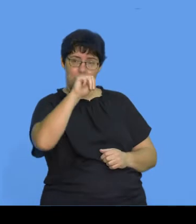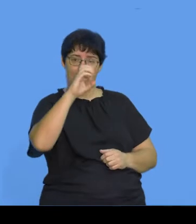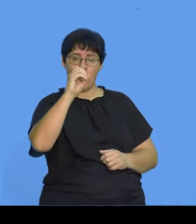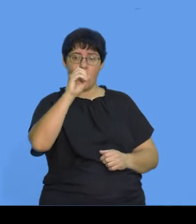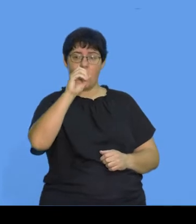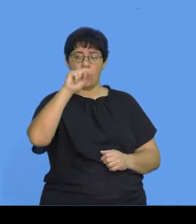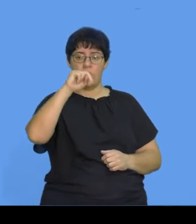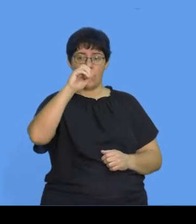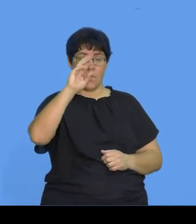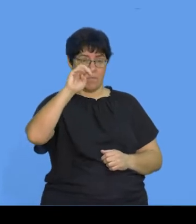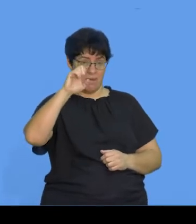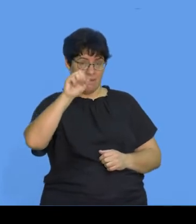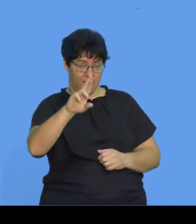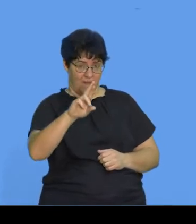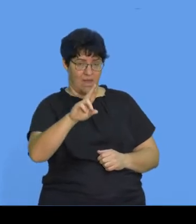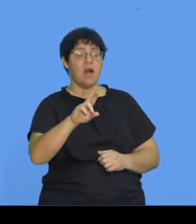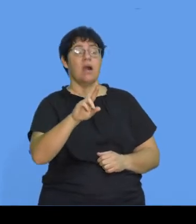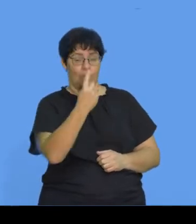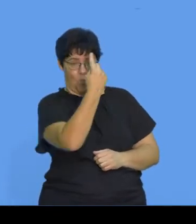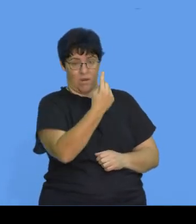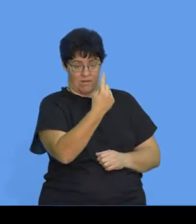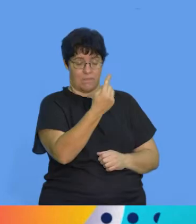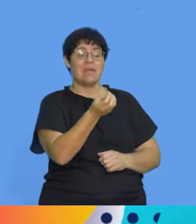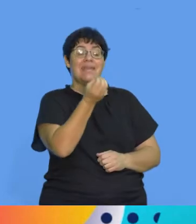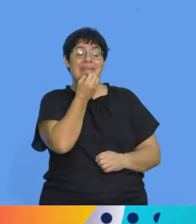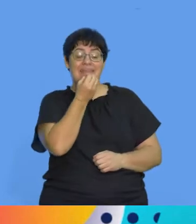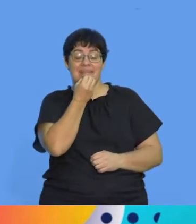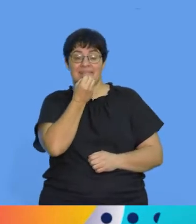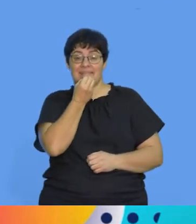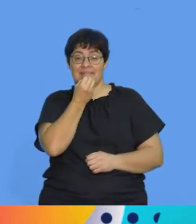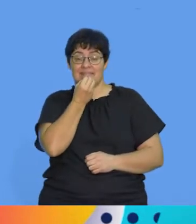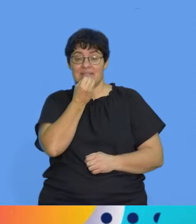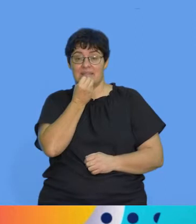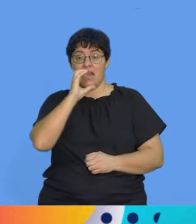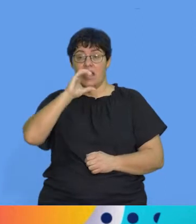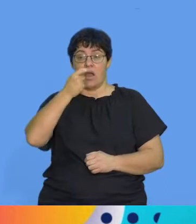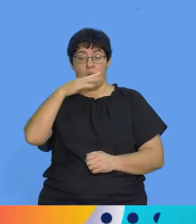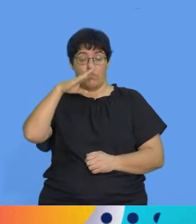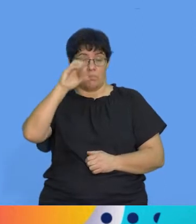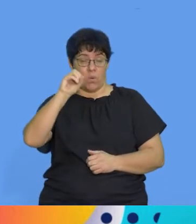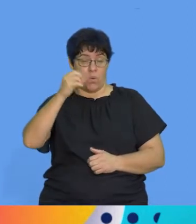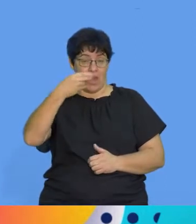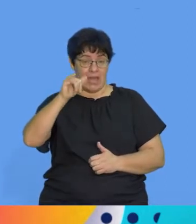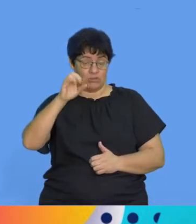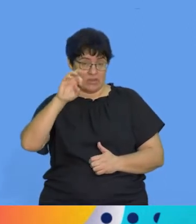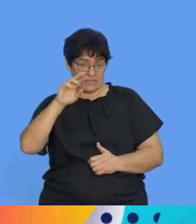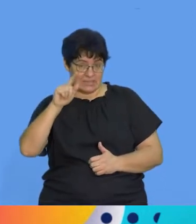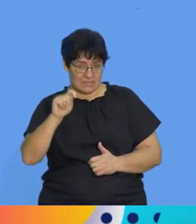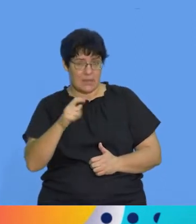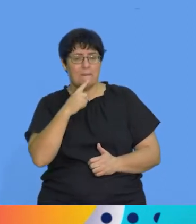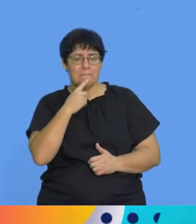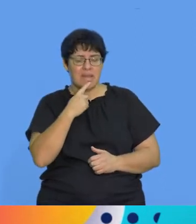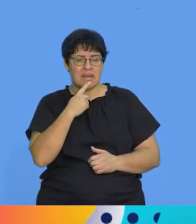monomer. So when we eat a carbohydrate, all right, we need to break it down into